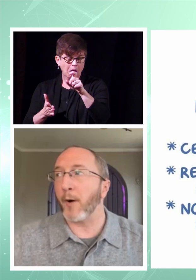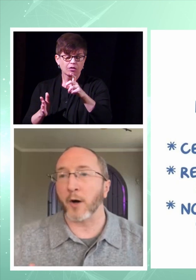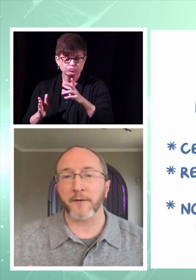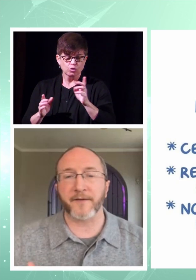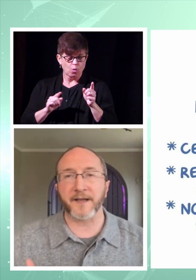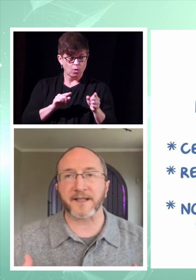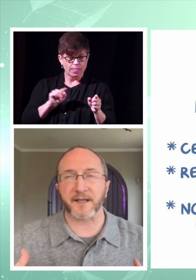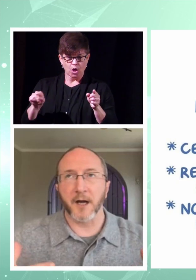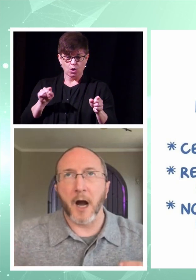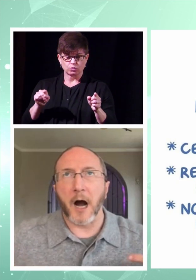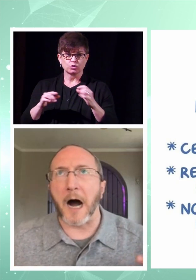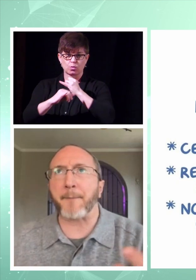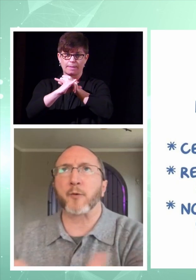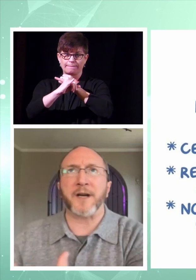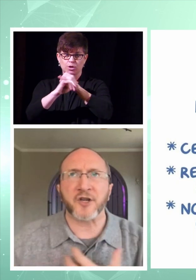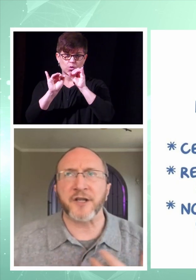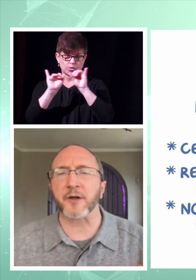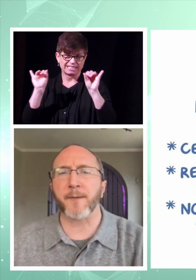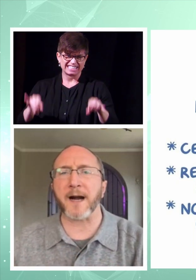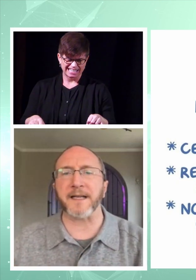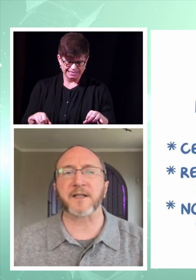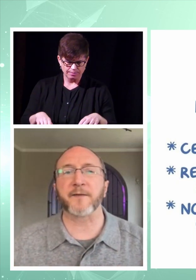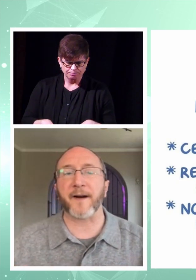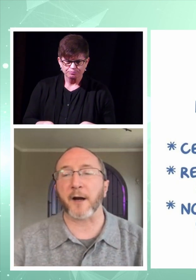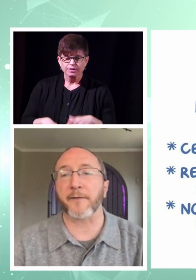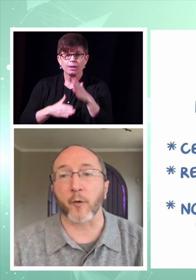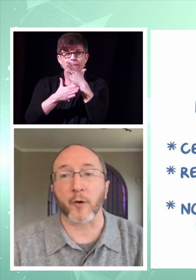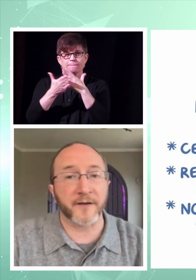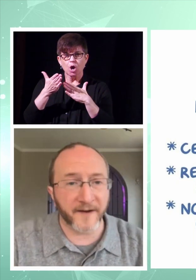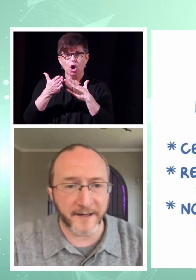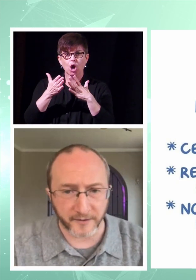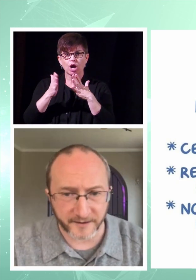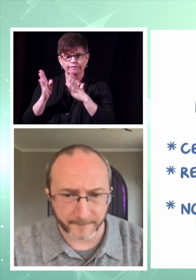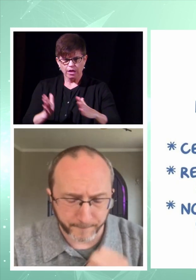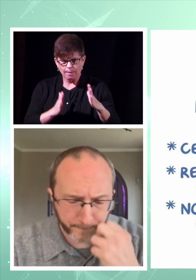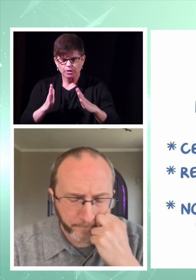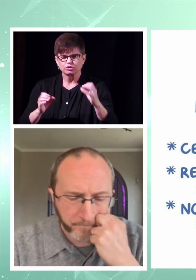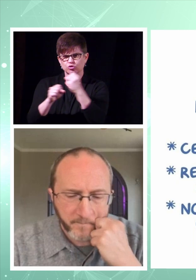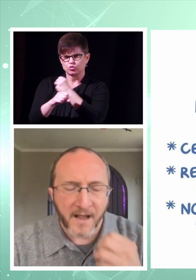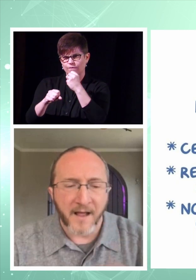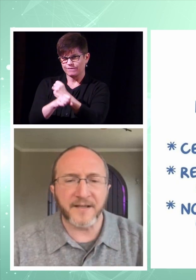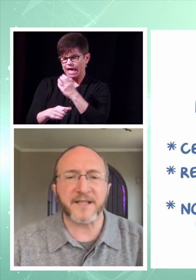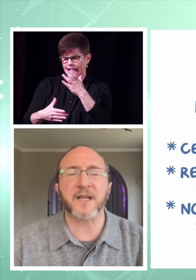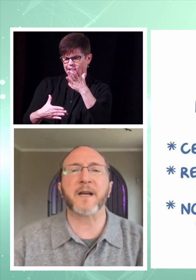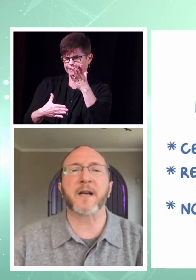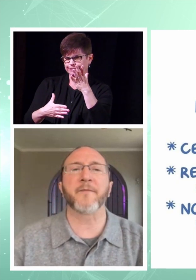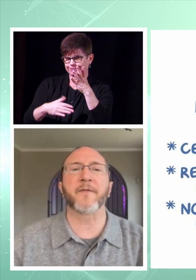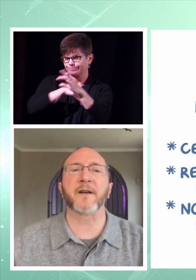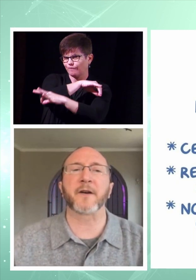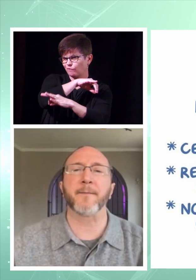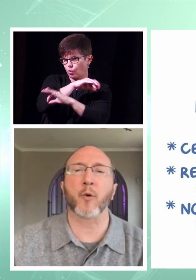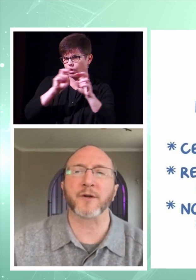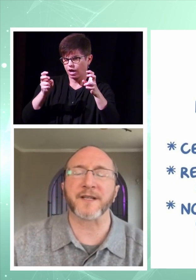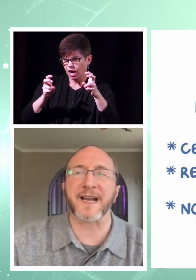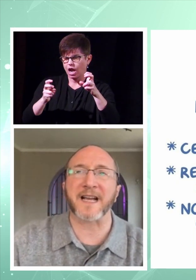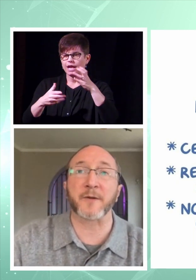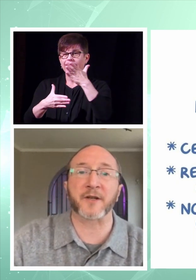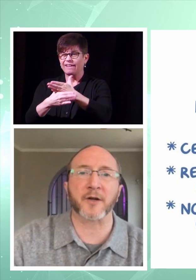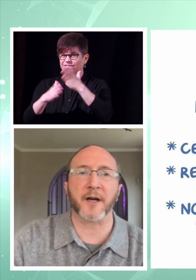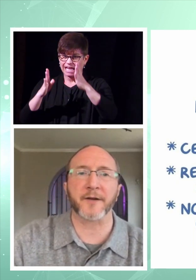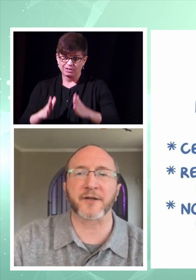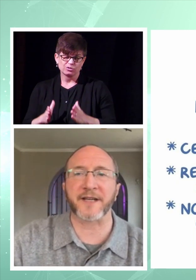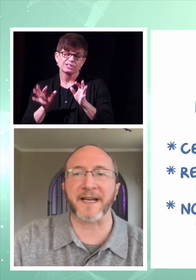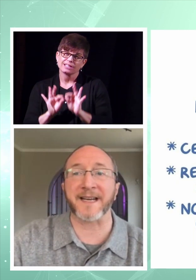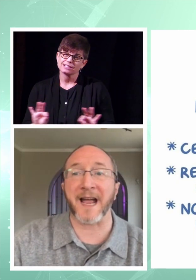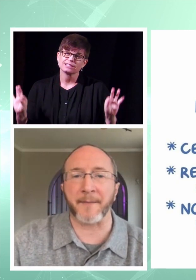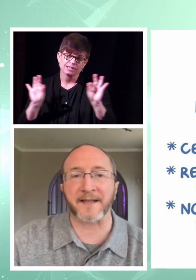is part of this operation in your body to fight off foreign invaders. This is going to become very, very important as we